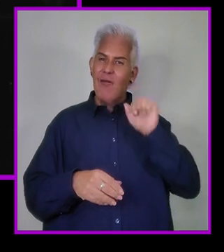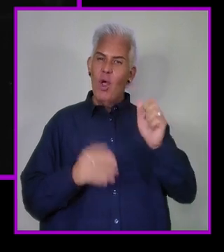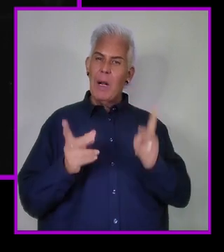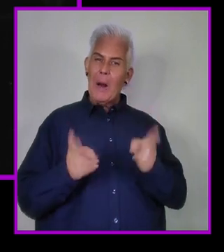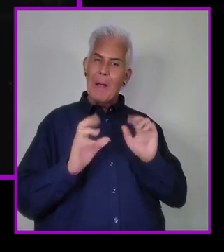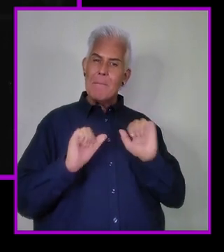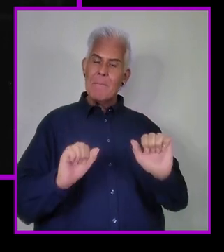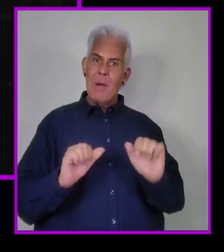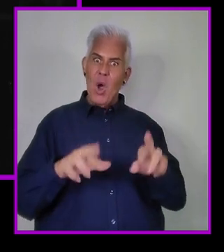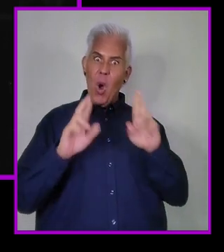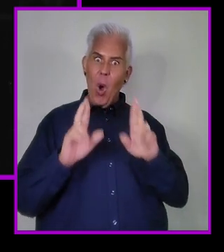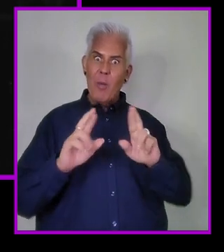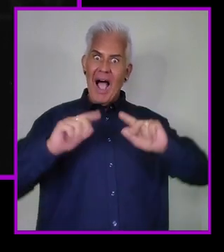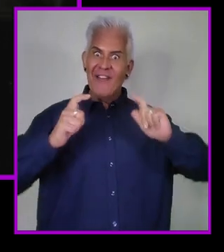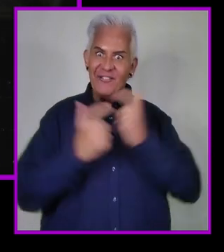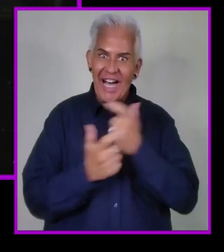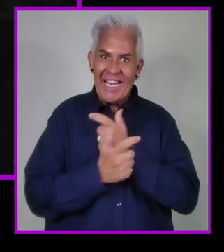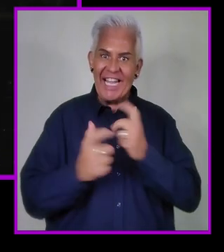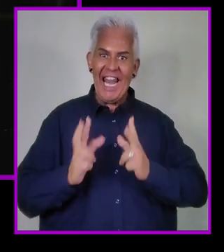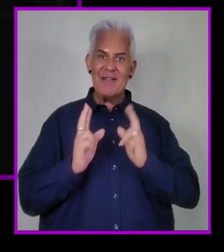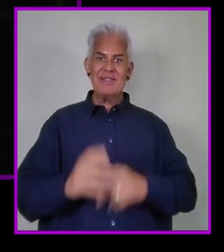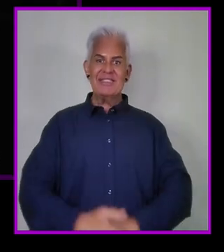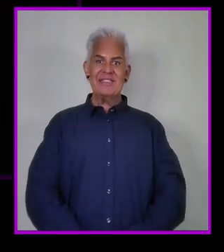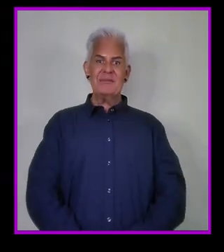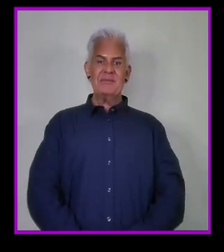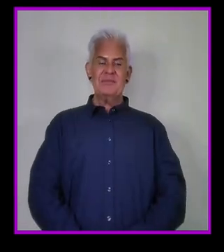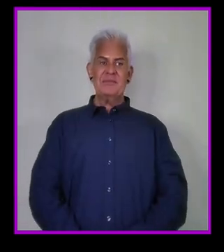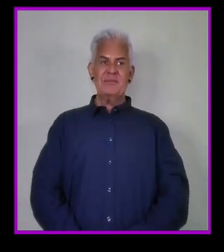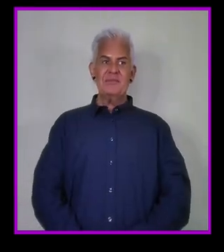some, what I hope are hilarious clips.